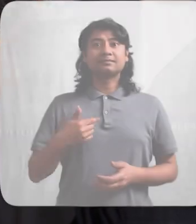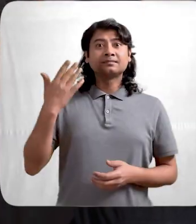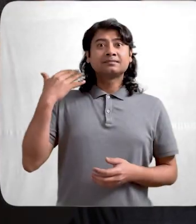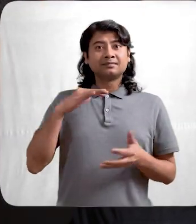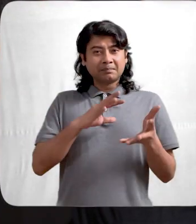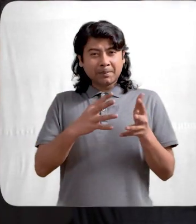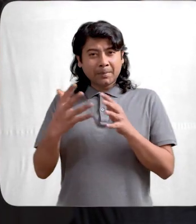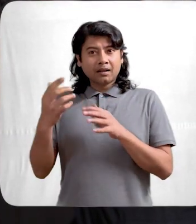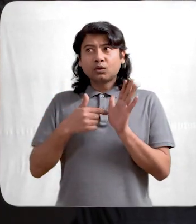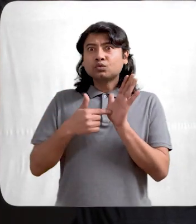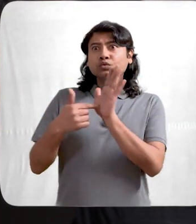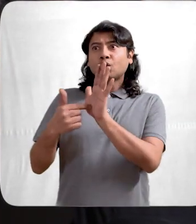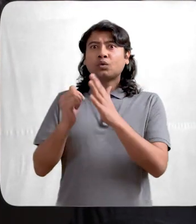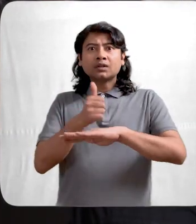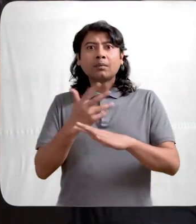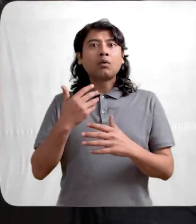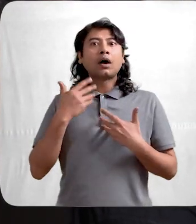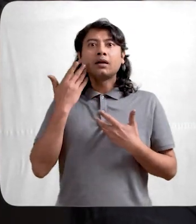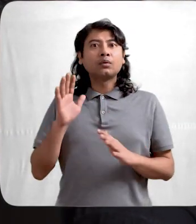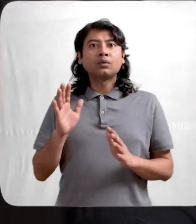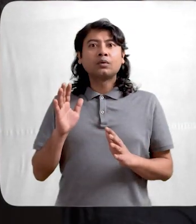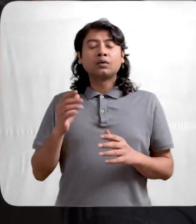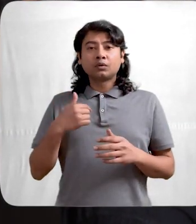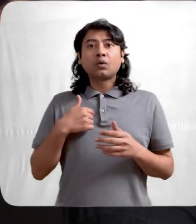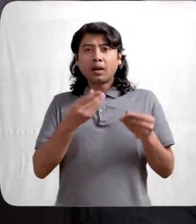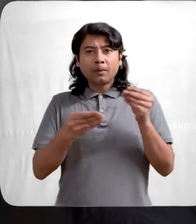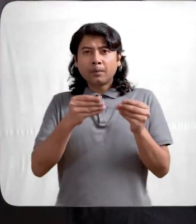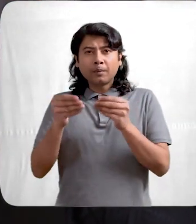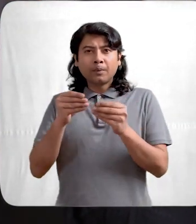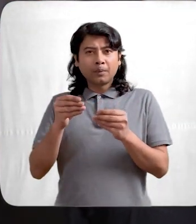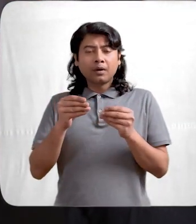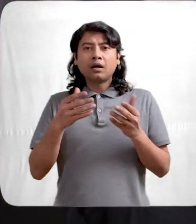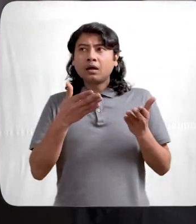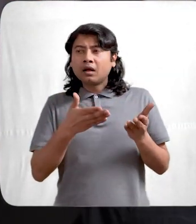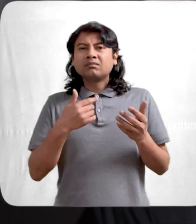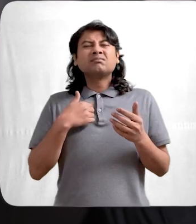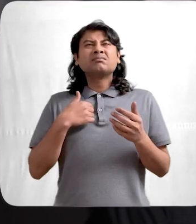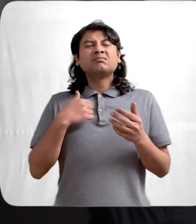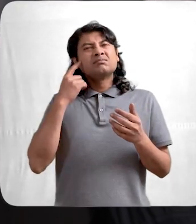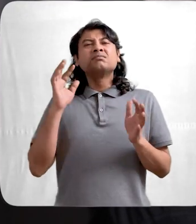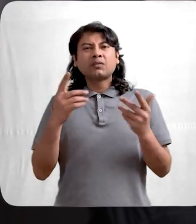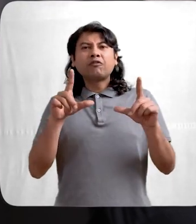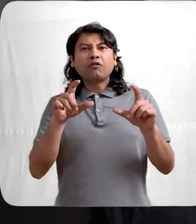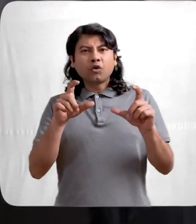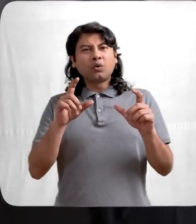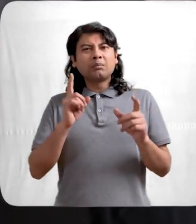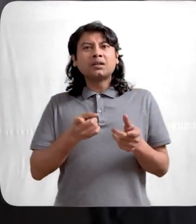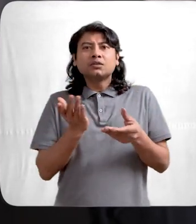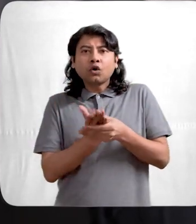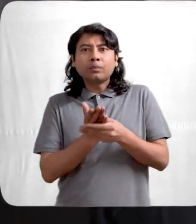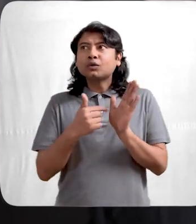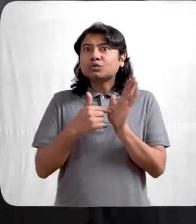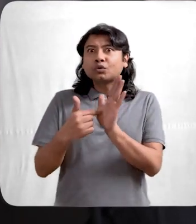I didn't even know how I will present it. When the first body of work was done, like 6-7 months into it, I said I'll document it because I have to show